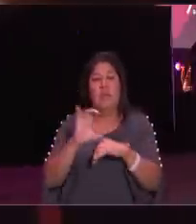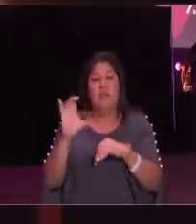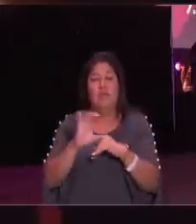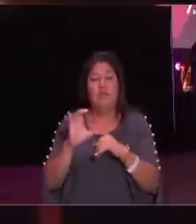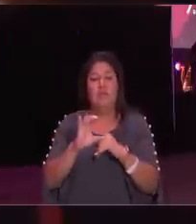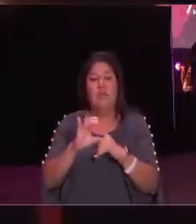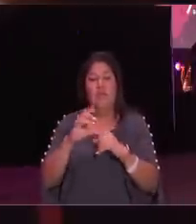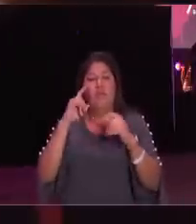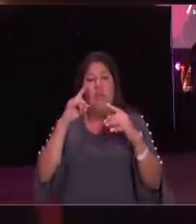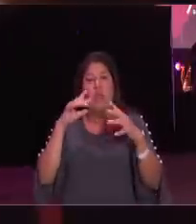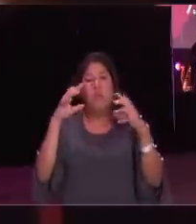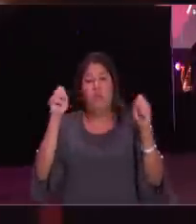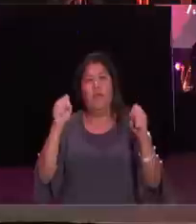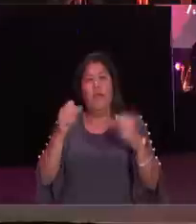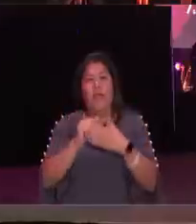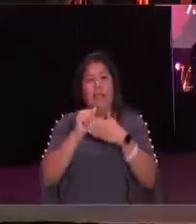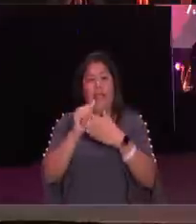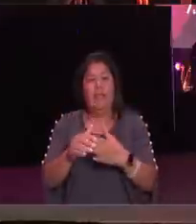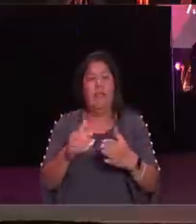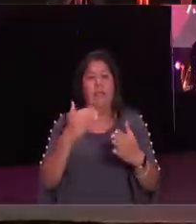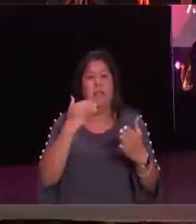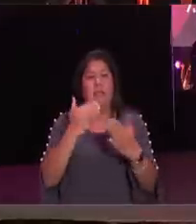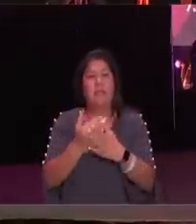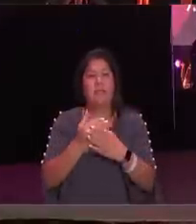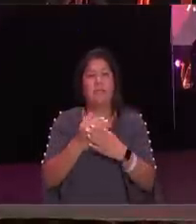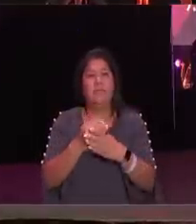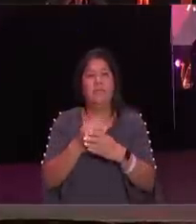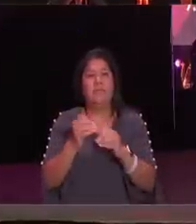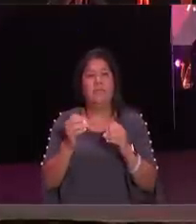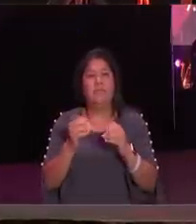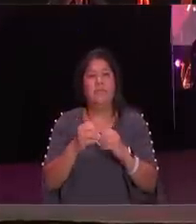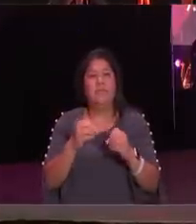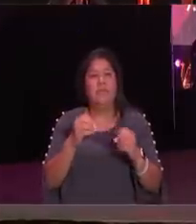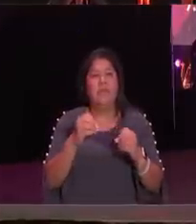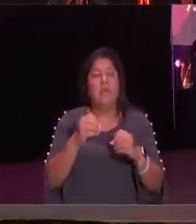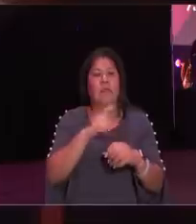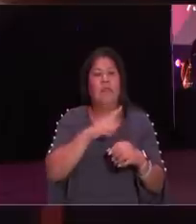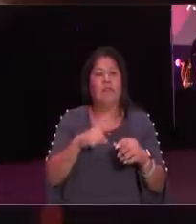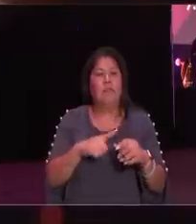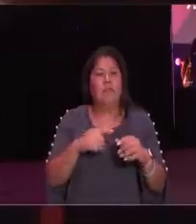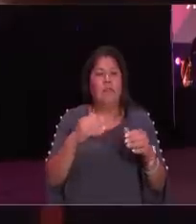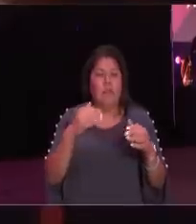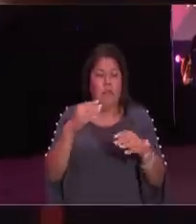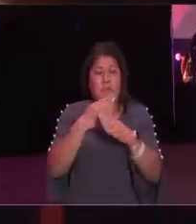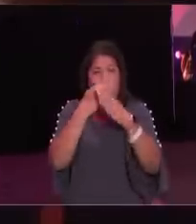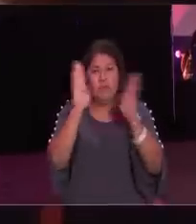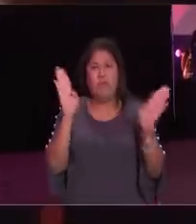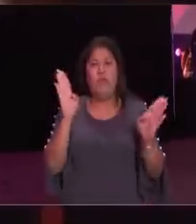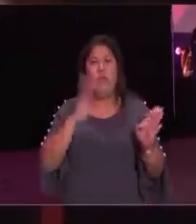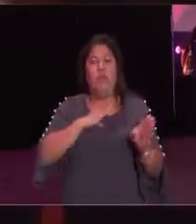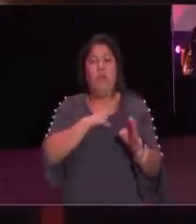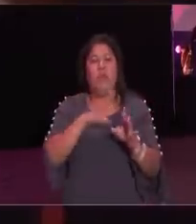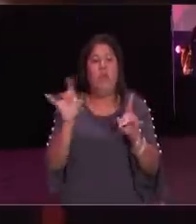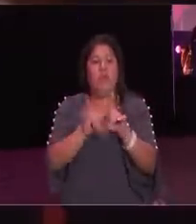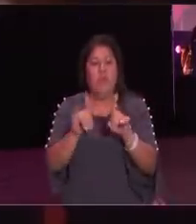our President, our leader? God bless him, his precious wife and family, the General Board as